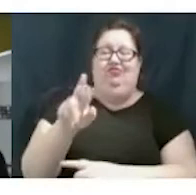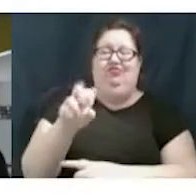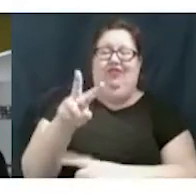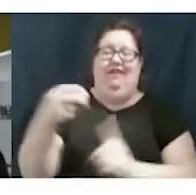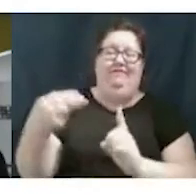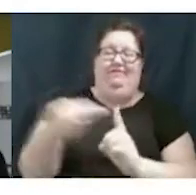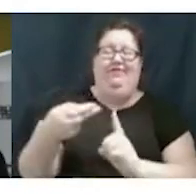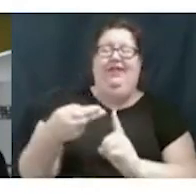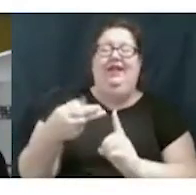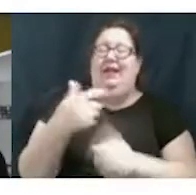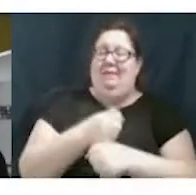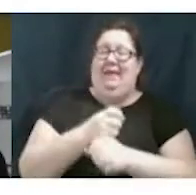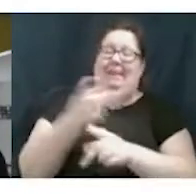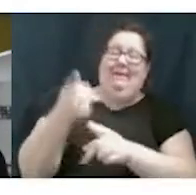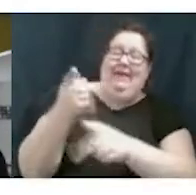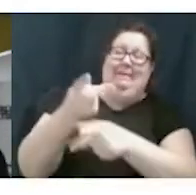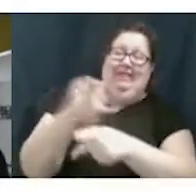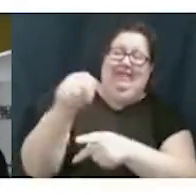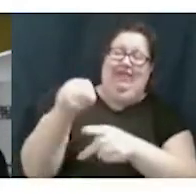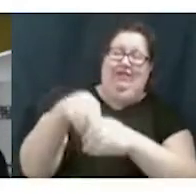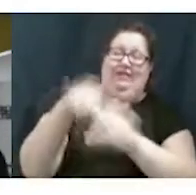Make them keep it in class.